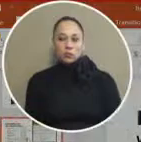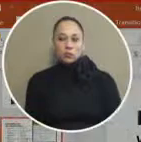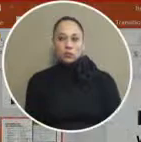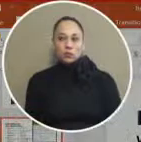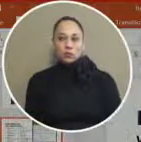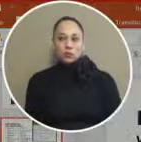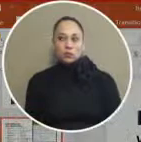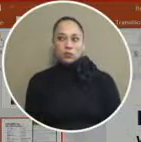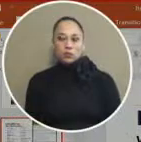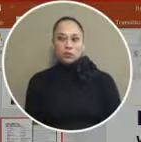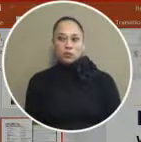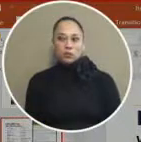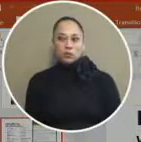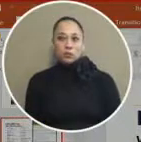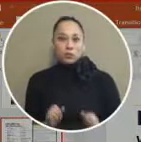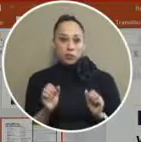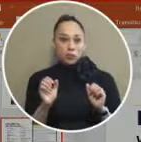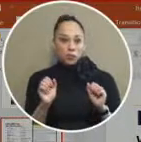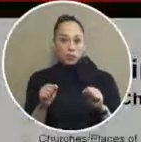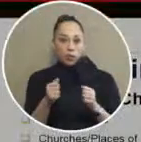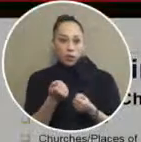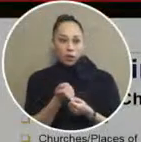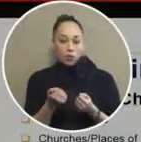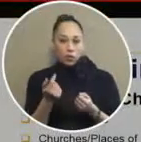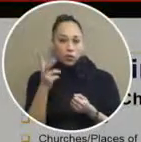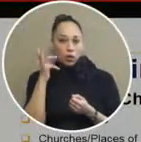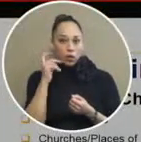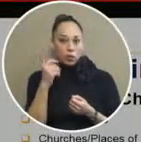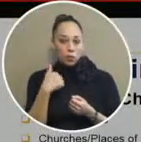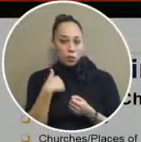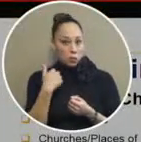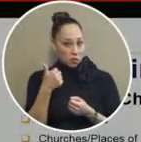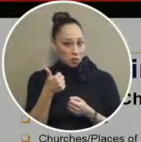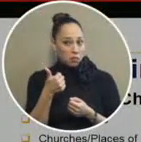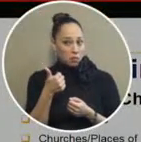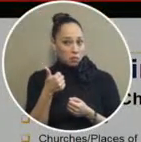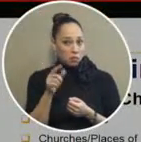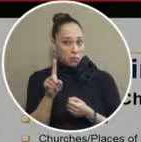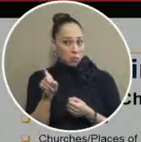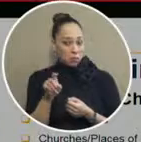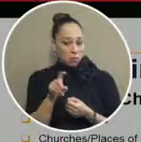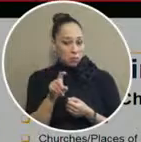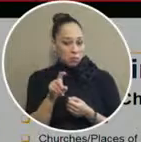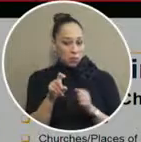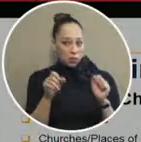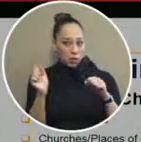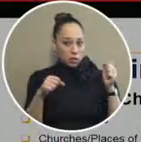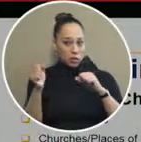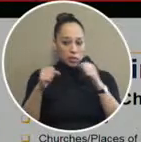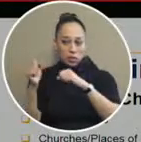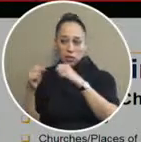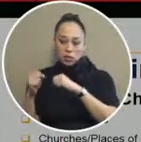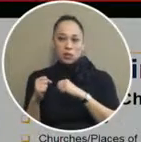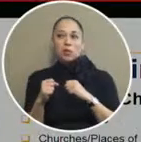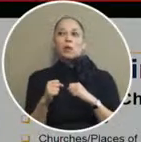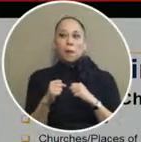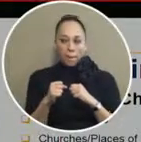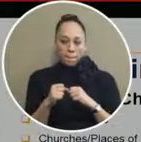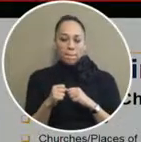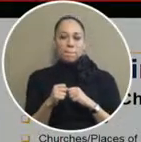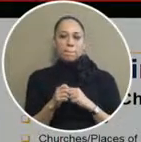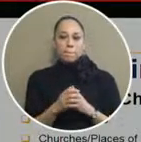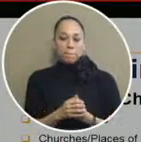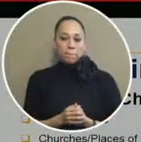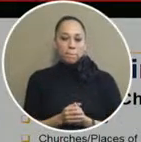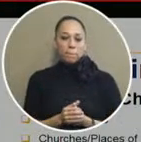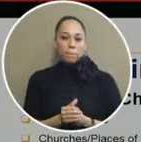Okay, can everyone hear me okay? Yes, ma'am. Yes. Yes, we got